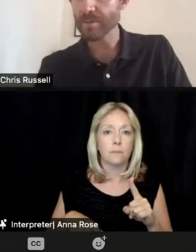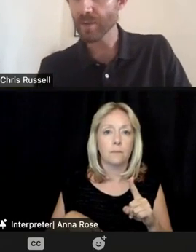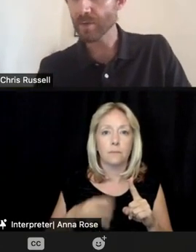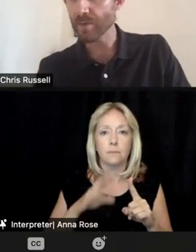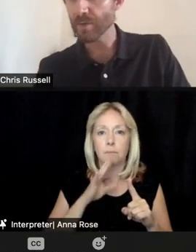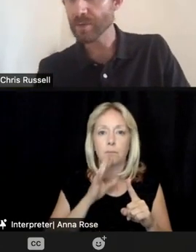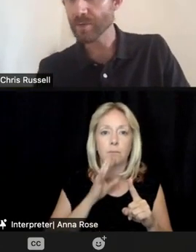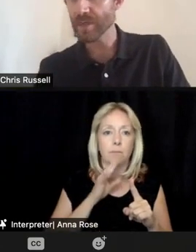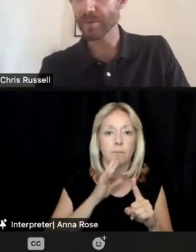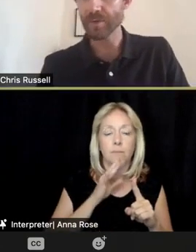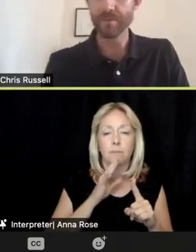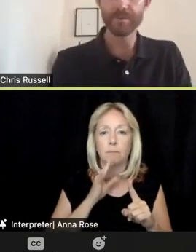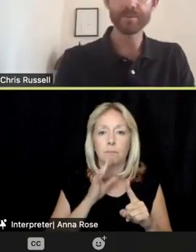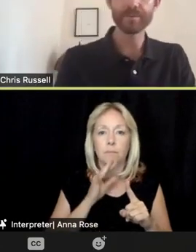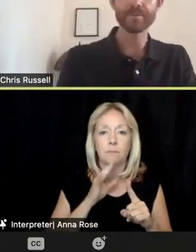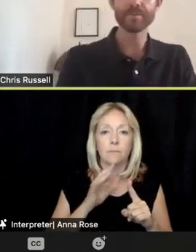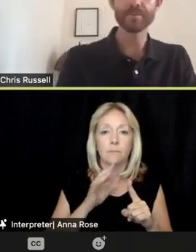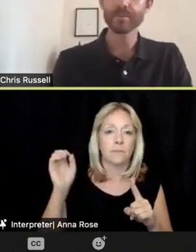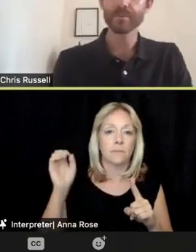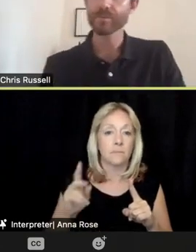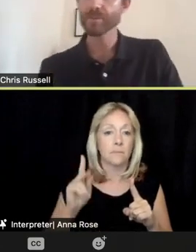Someone is muted. Someone's unmuted.